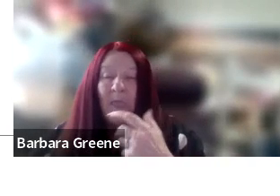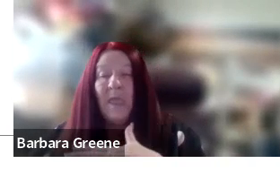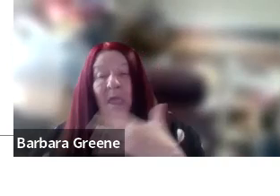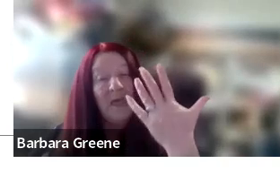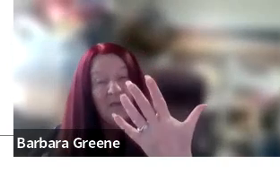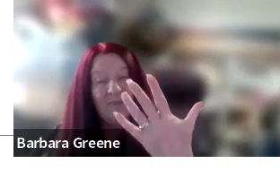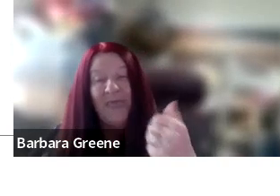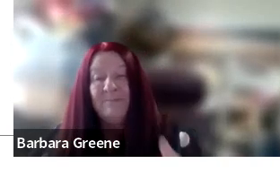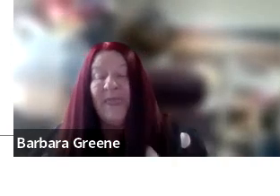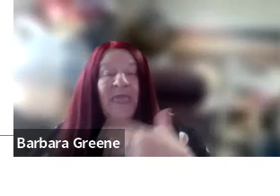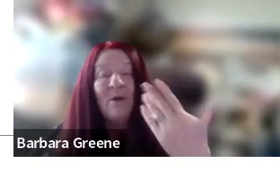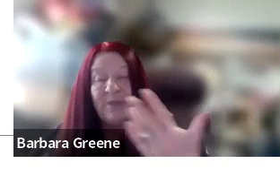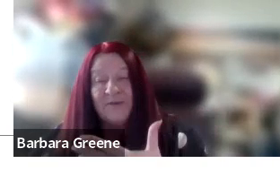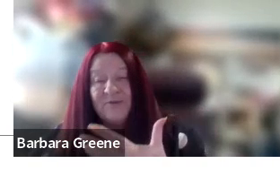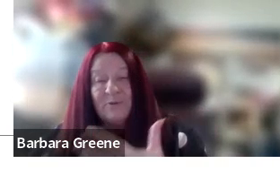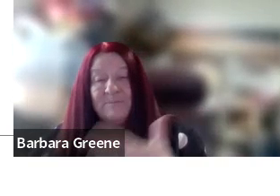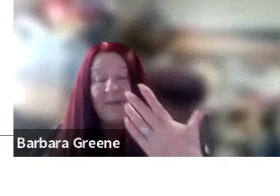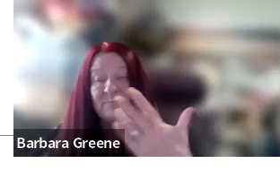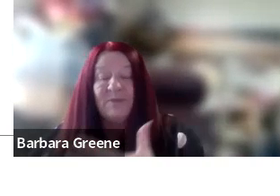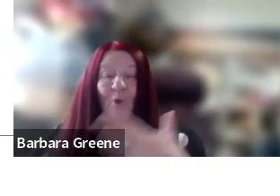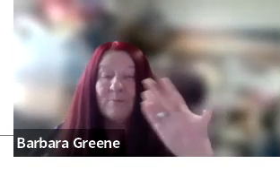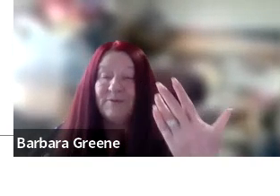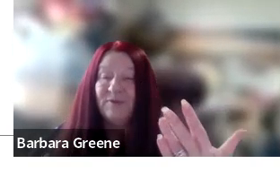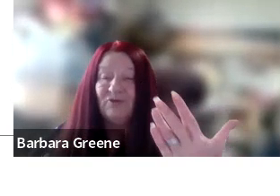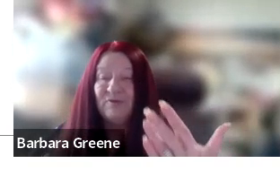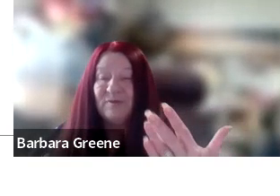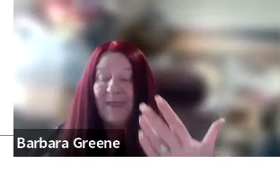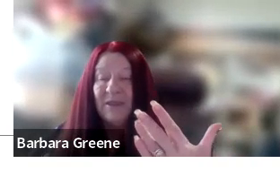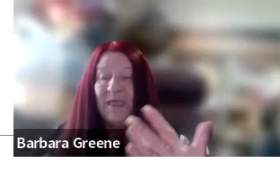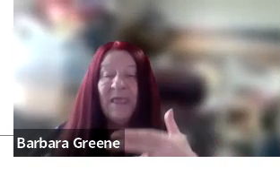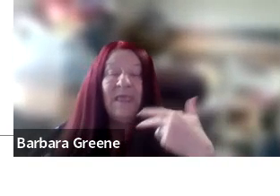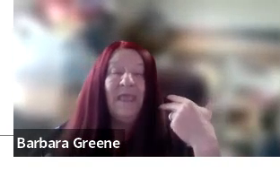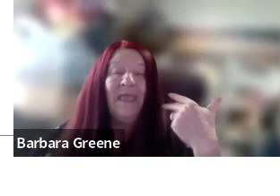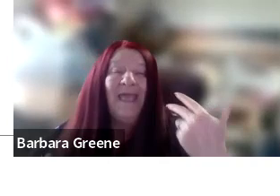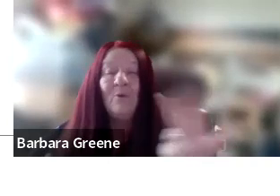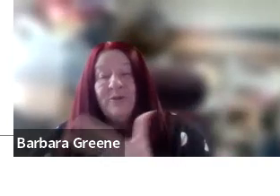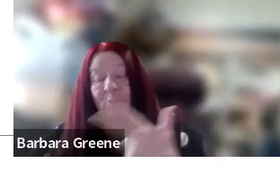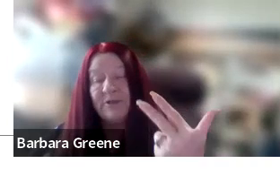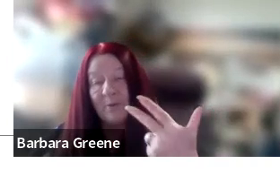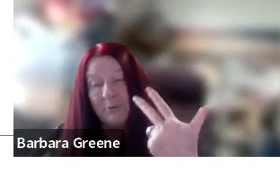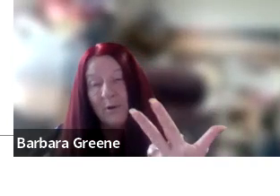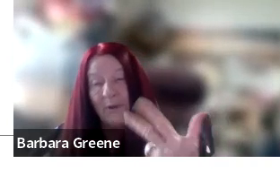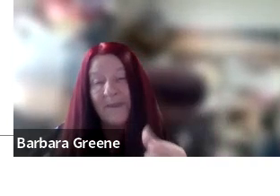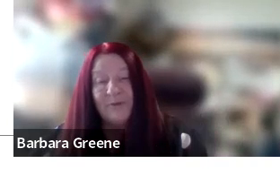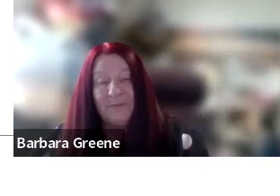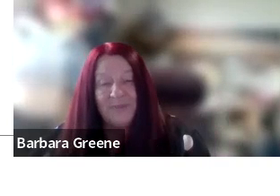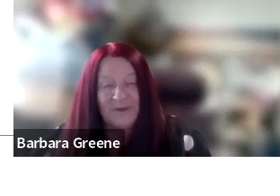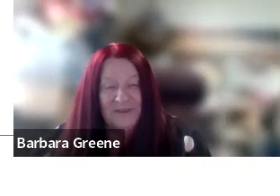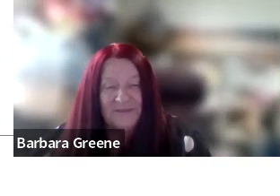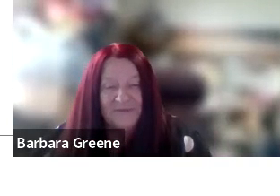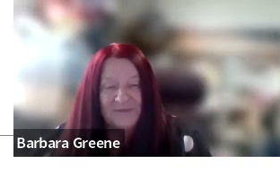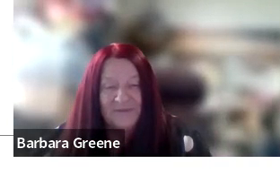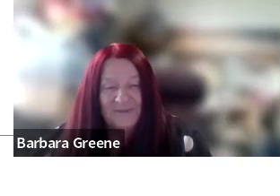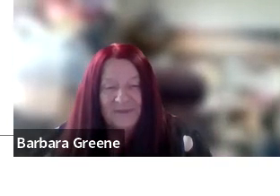So that it helped us really make some informed decisions about how we tweaked our program to meet